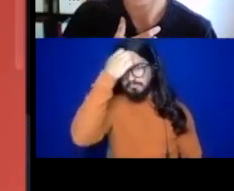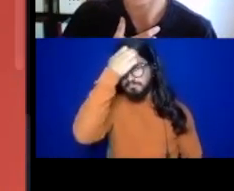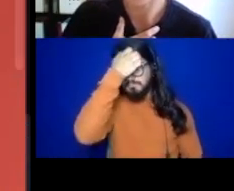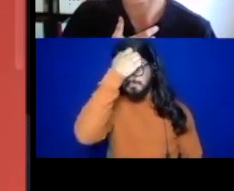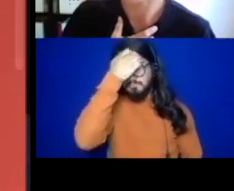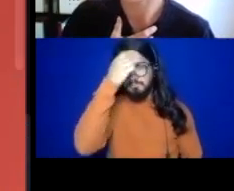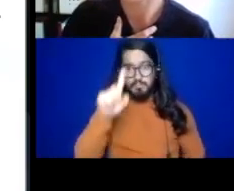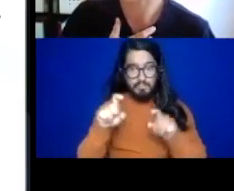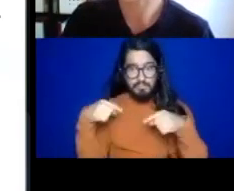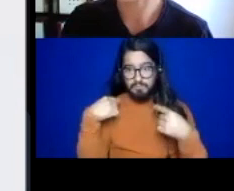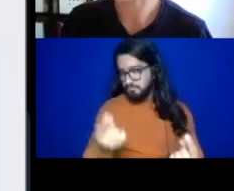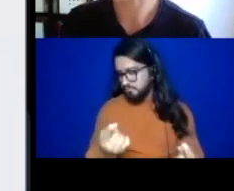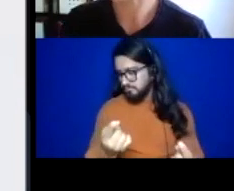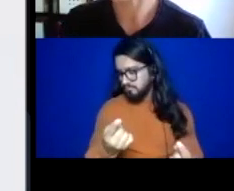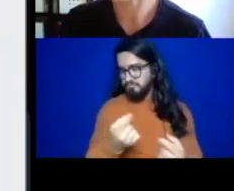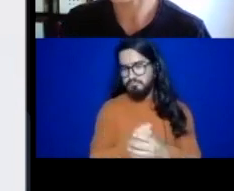Okay.